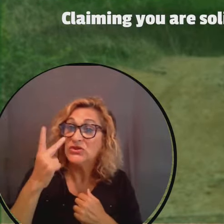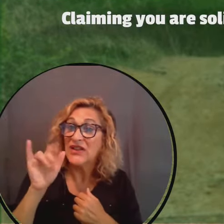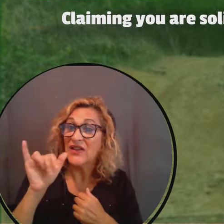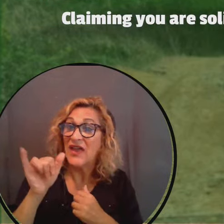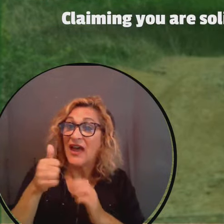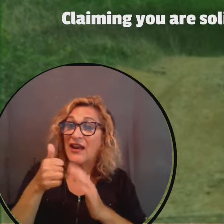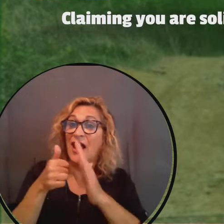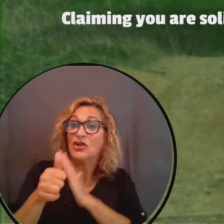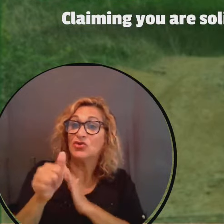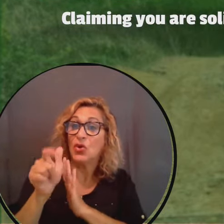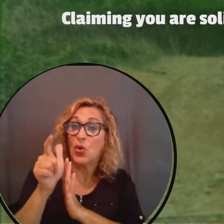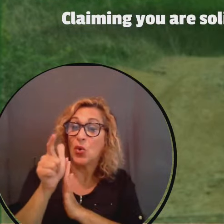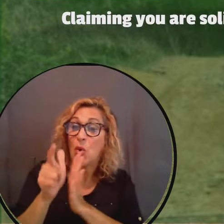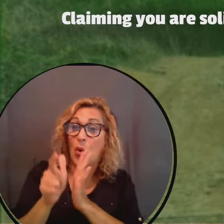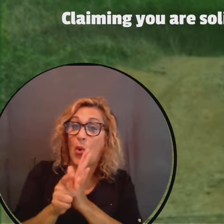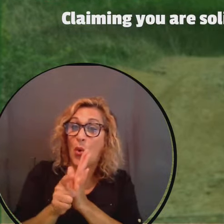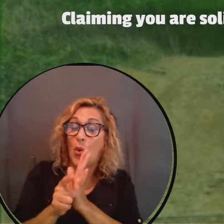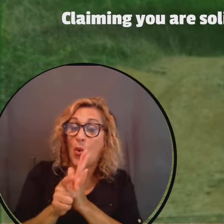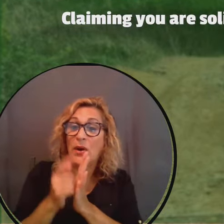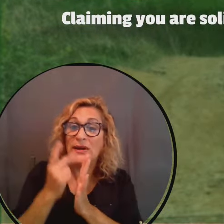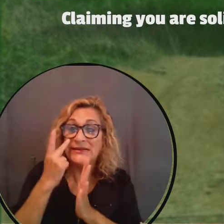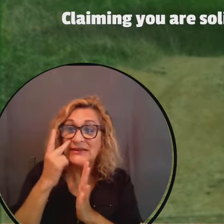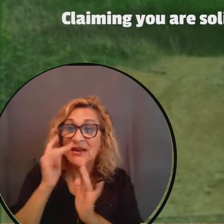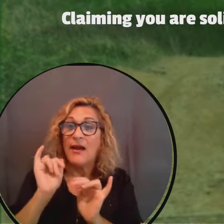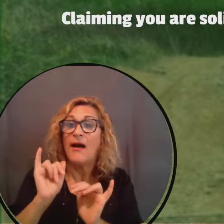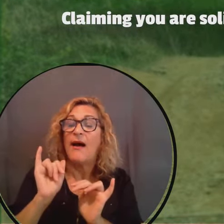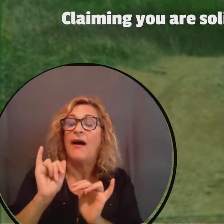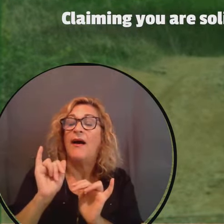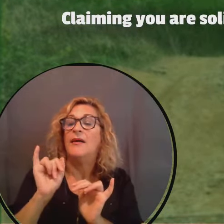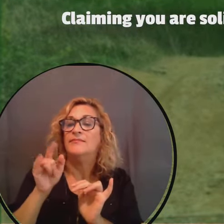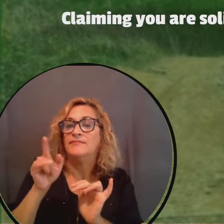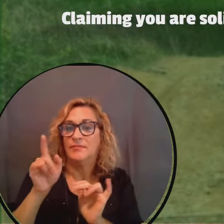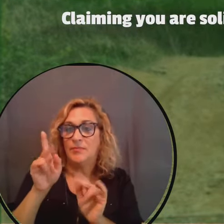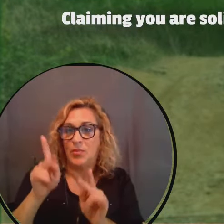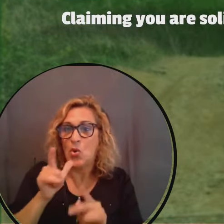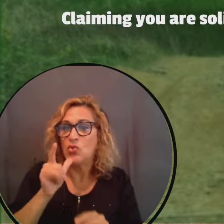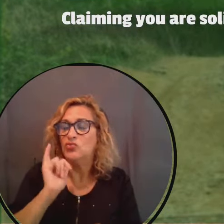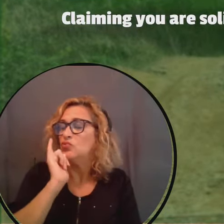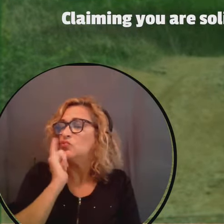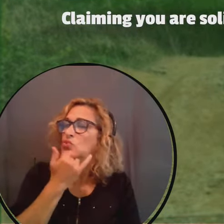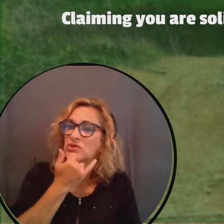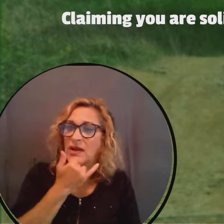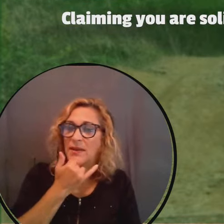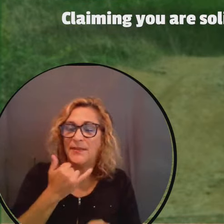going to save us, but the statute itself requires someone to misrepresent, to say,